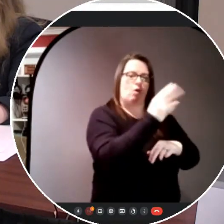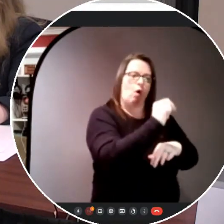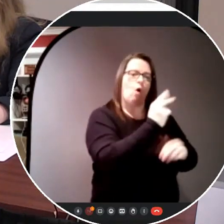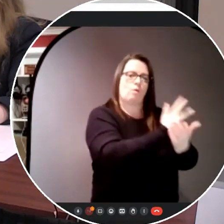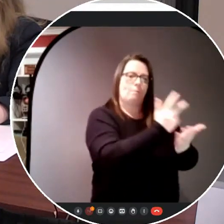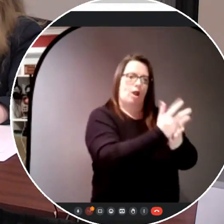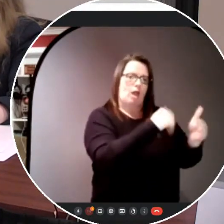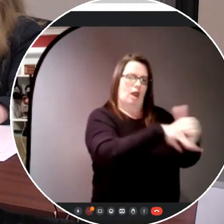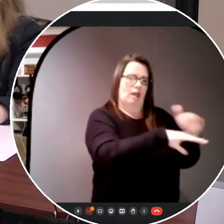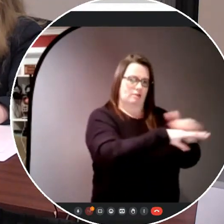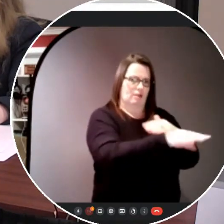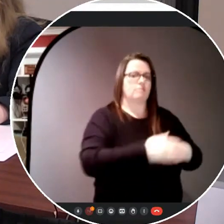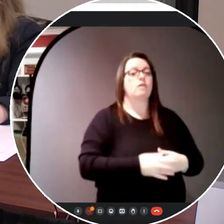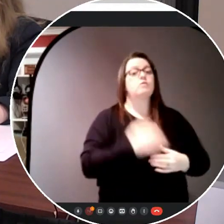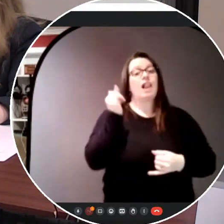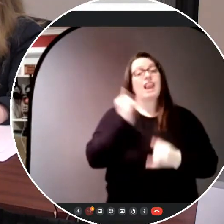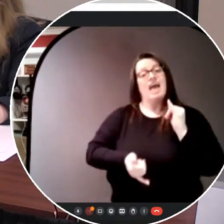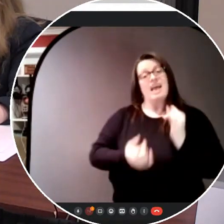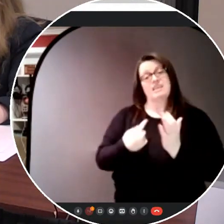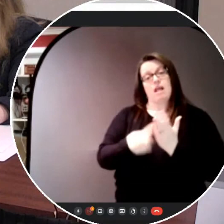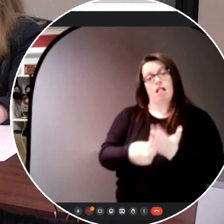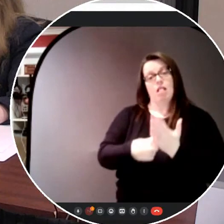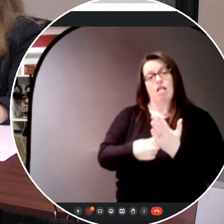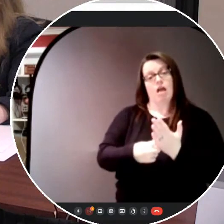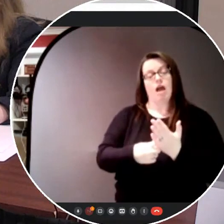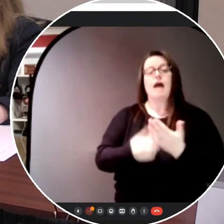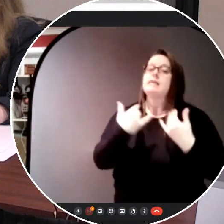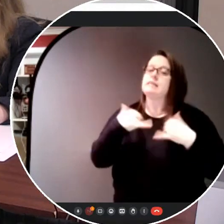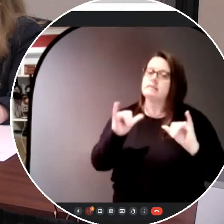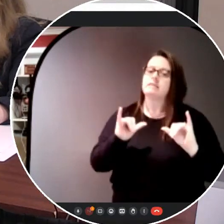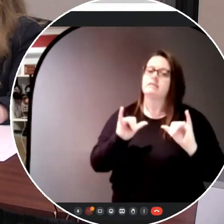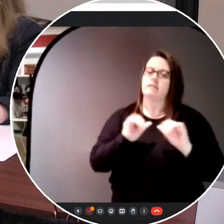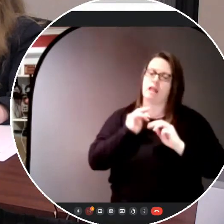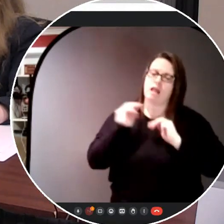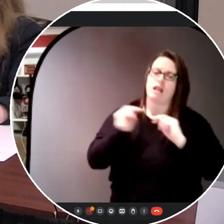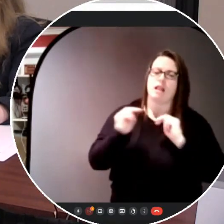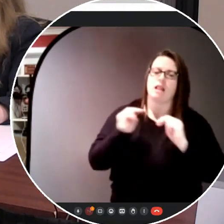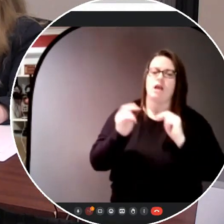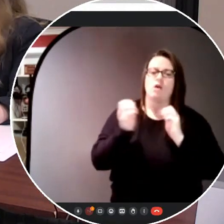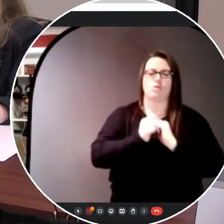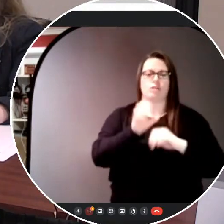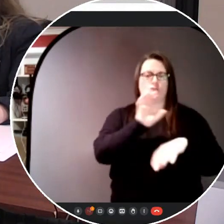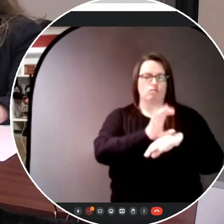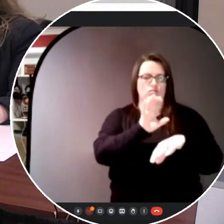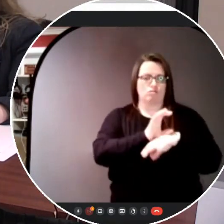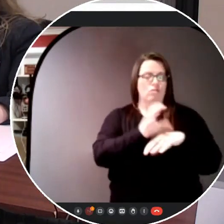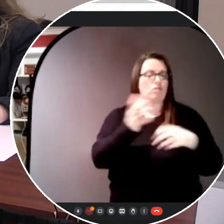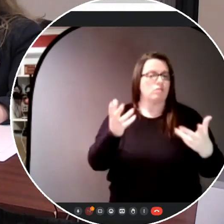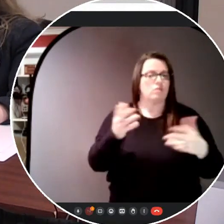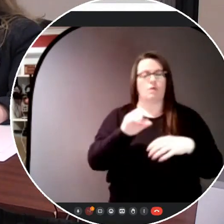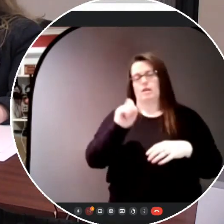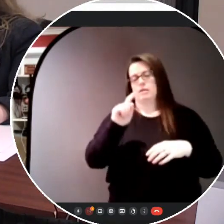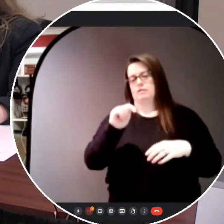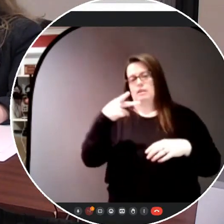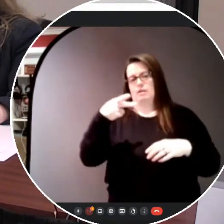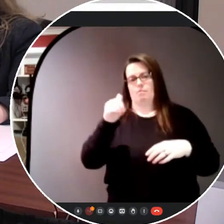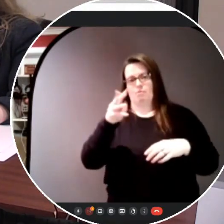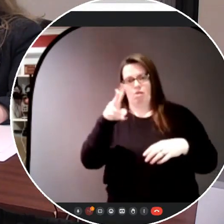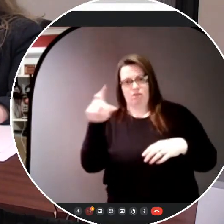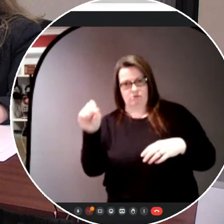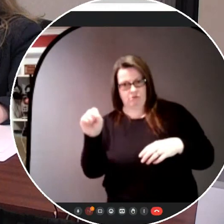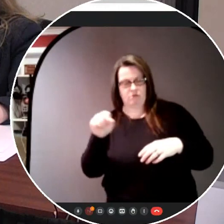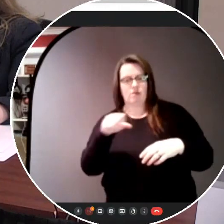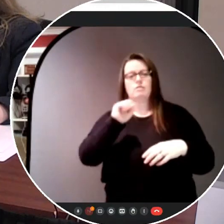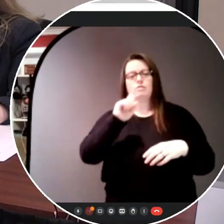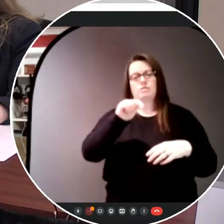one to discuss right now is one that we're still in negotiations with the Episcopal Corporation on, would be St. Paul's, and we're just again establishing the